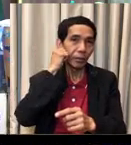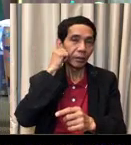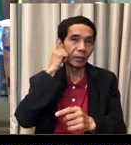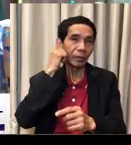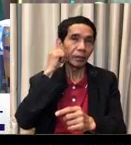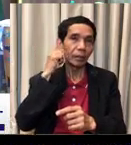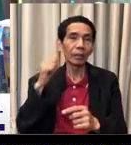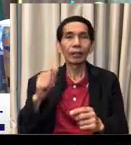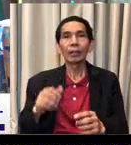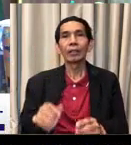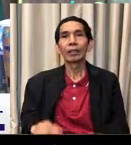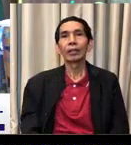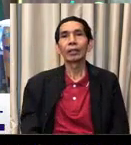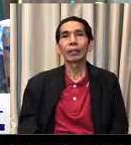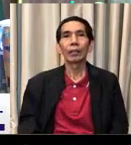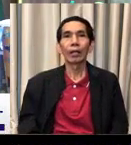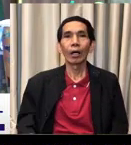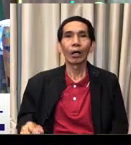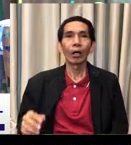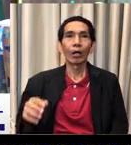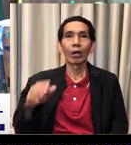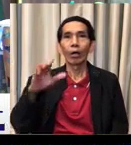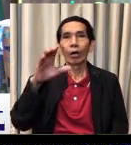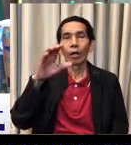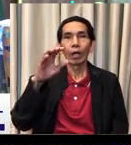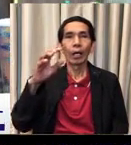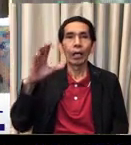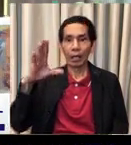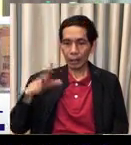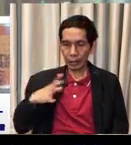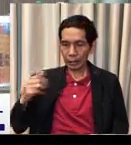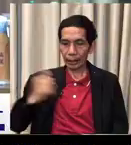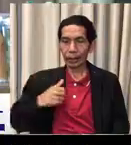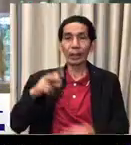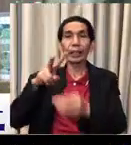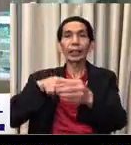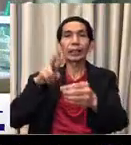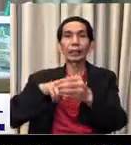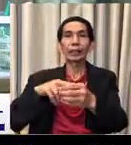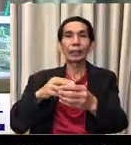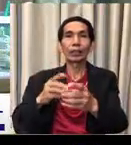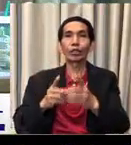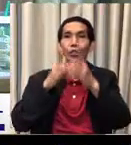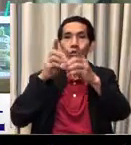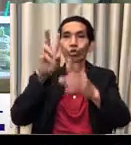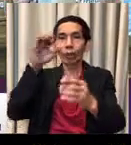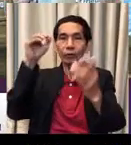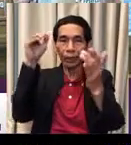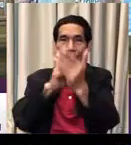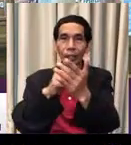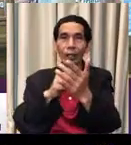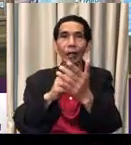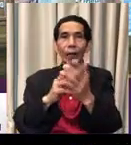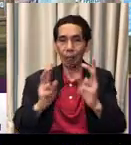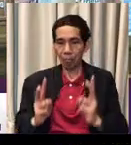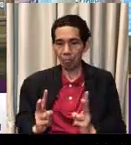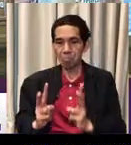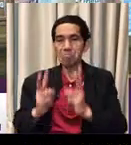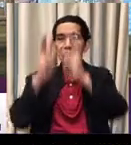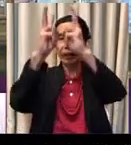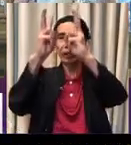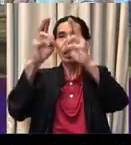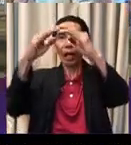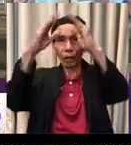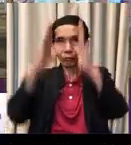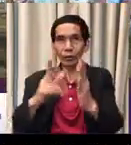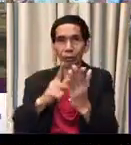Melania Bileson ng British Columbia, Canada, 200 Canadian dollars plus 2,000 pesos for the Vertical Housing Project.